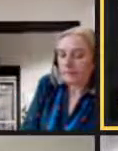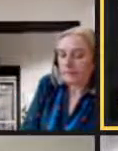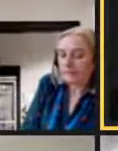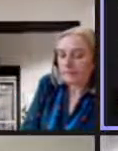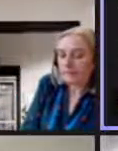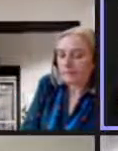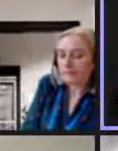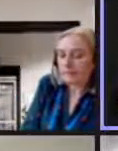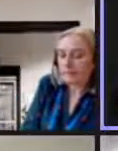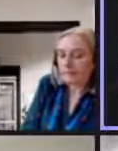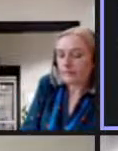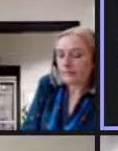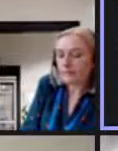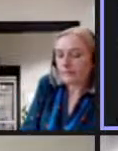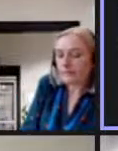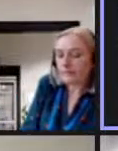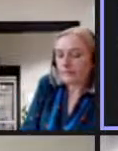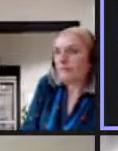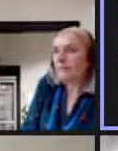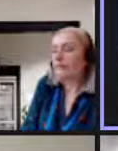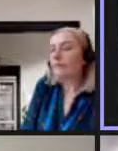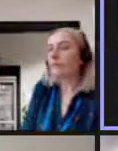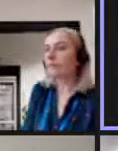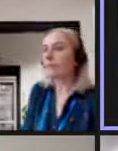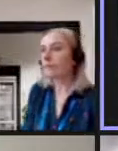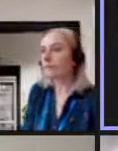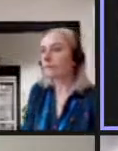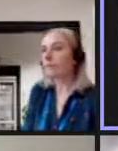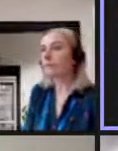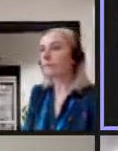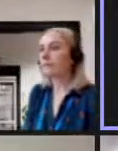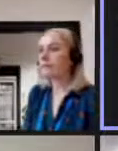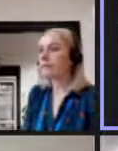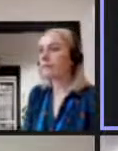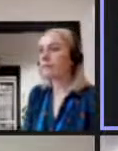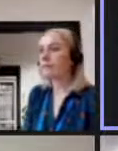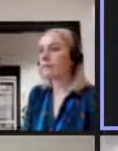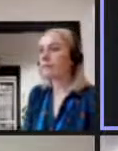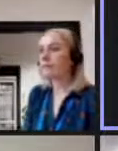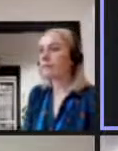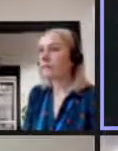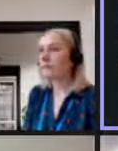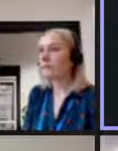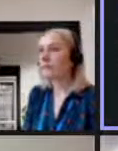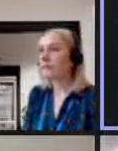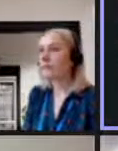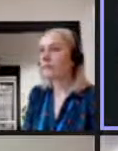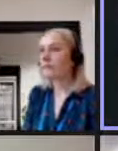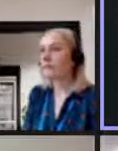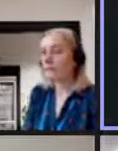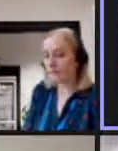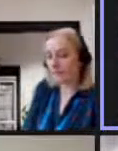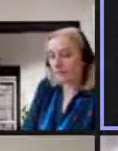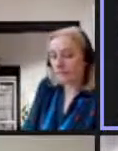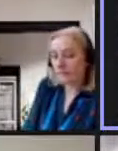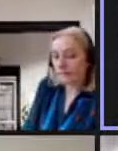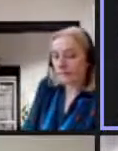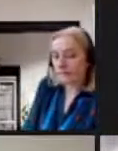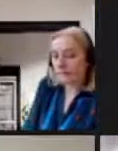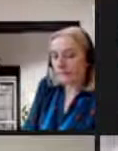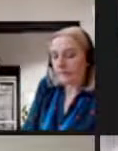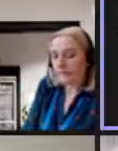Thanks, Chair. I'll just put my hand back down before I get to the letter. On Appendix